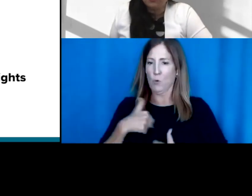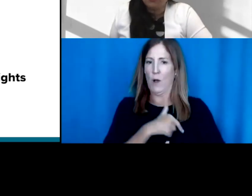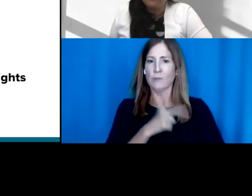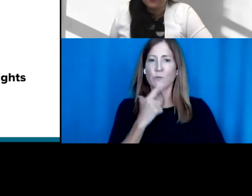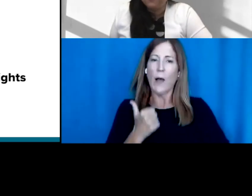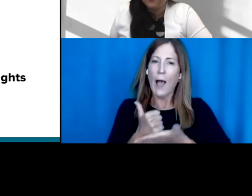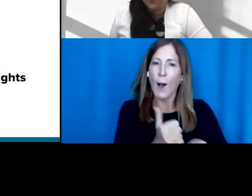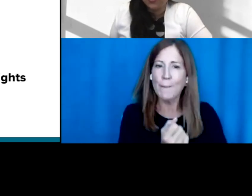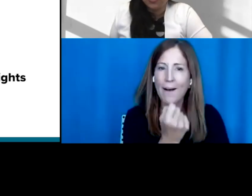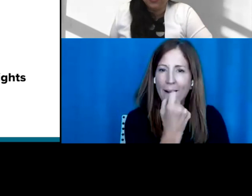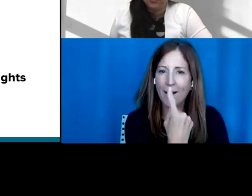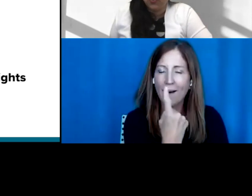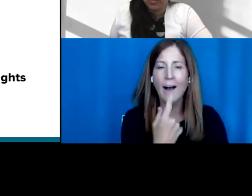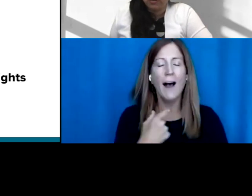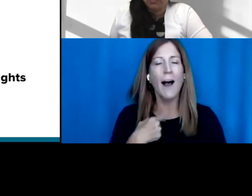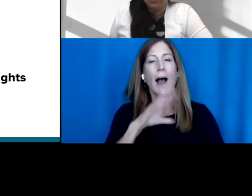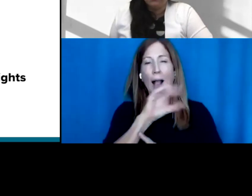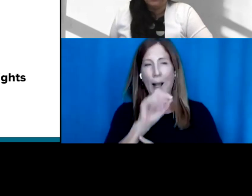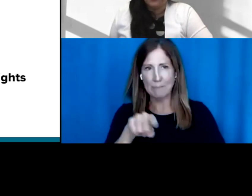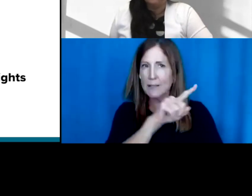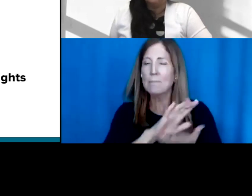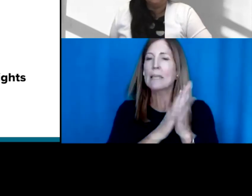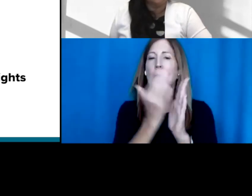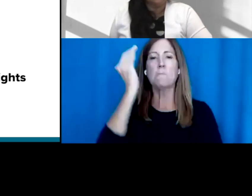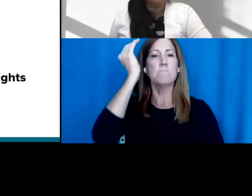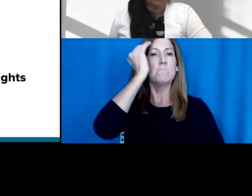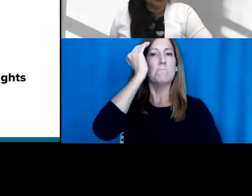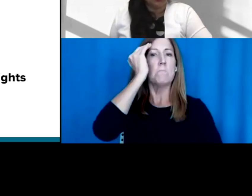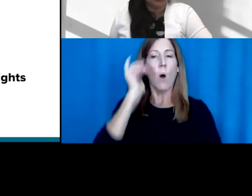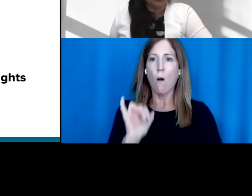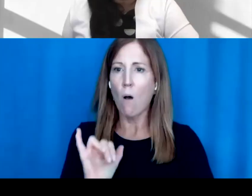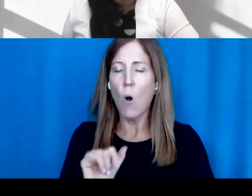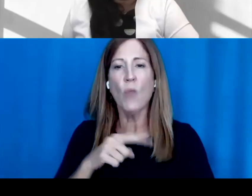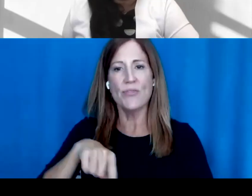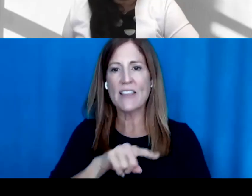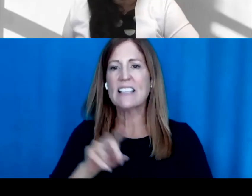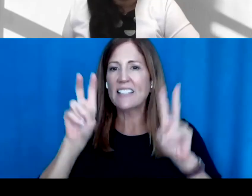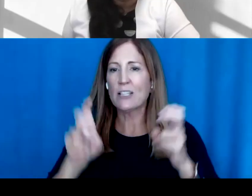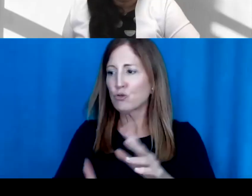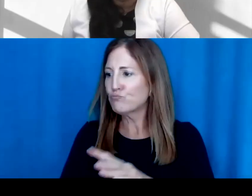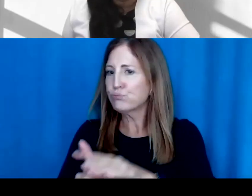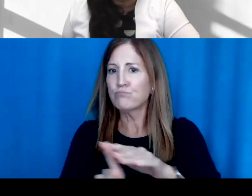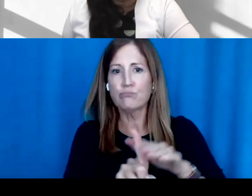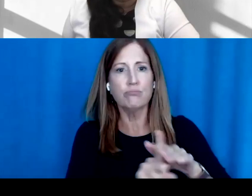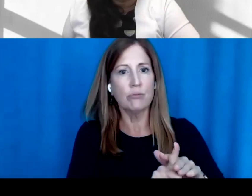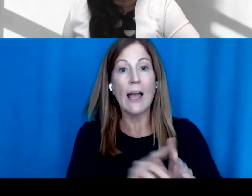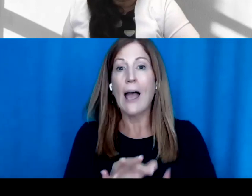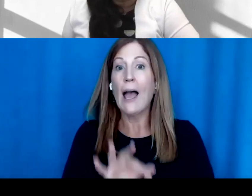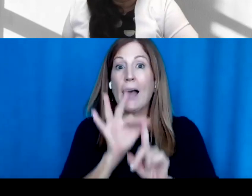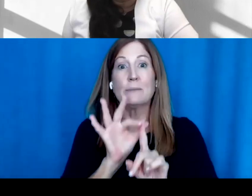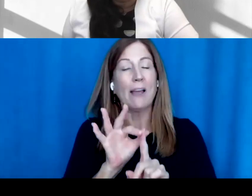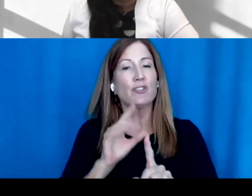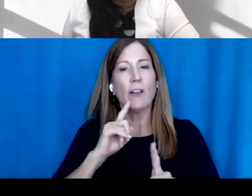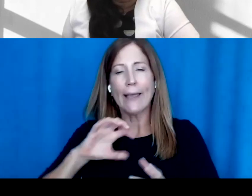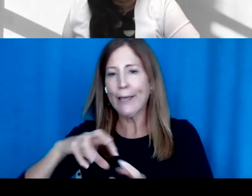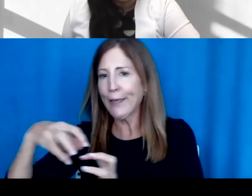Companies are becoming more keenly aware that these kinds of issues coming up, especially if they are left unaddressed or if